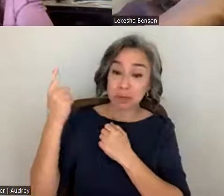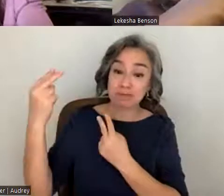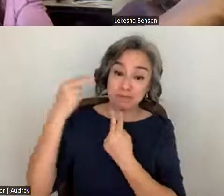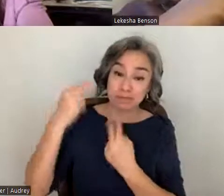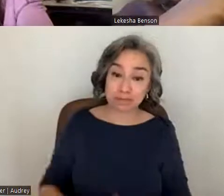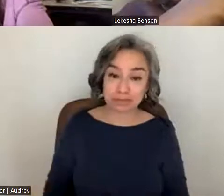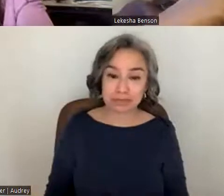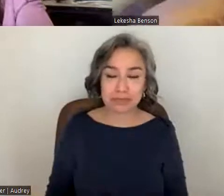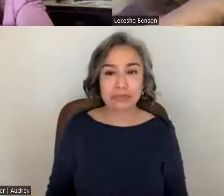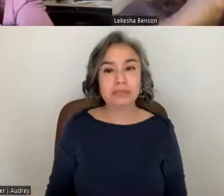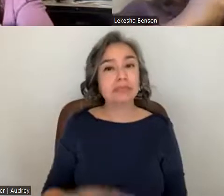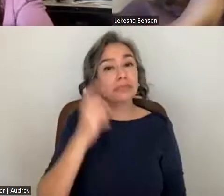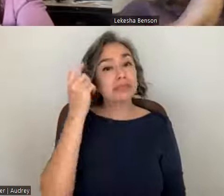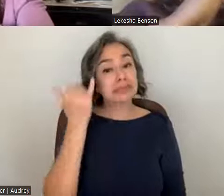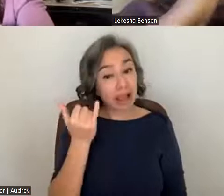now, and